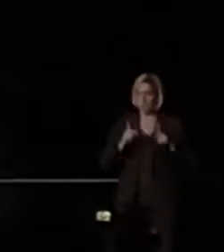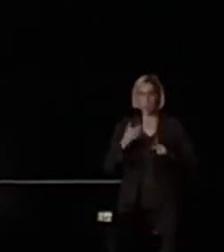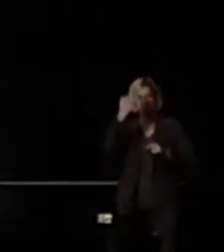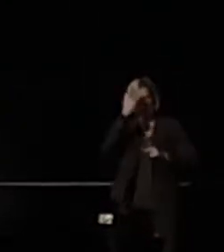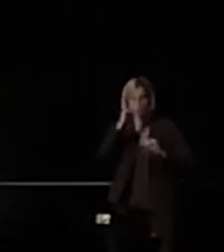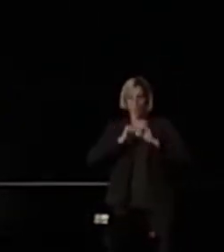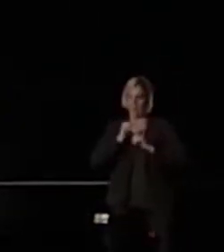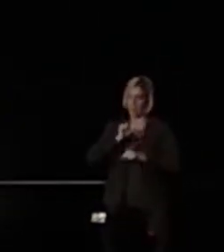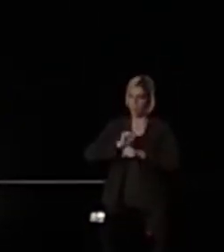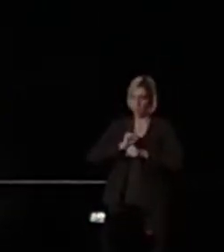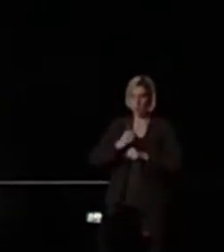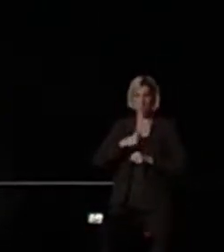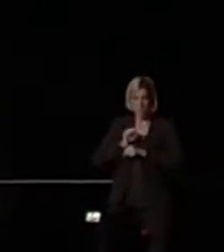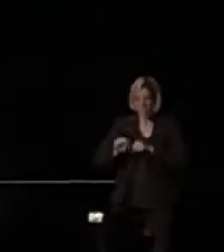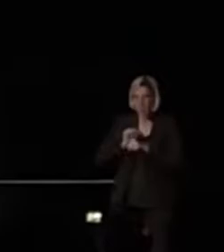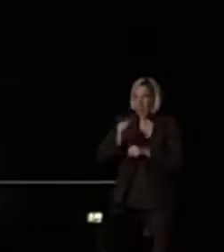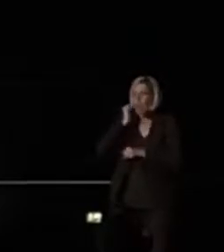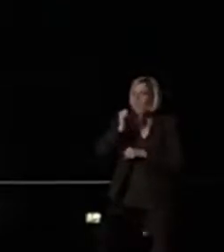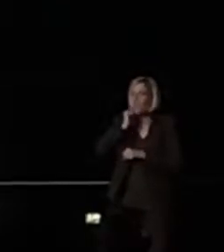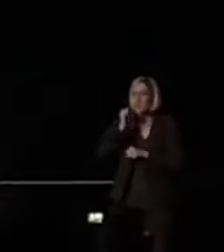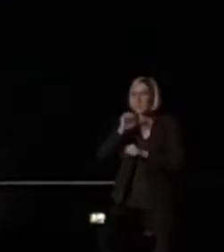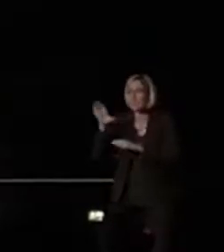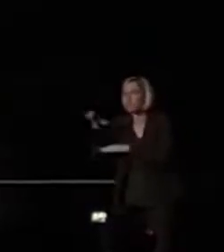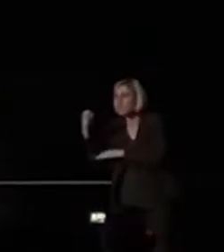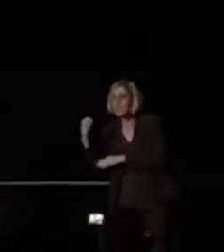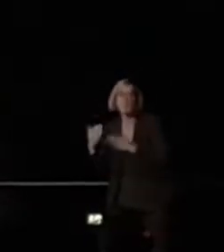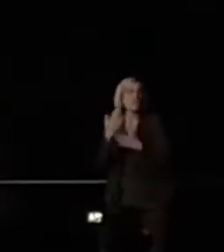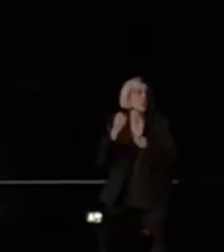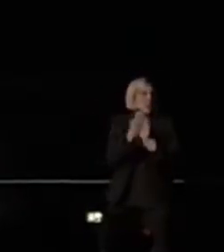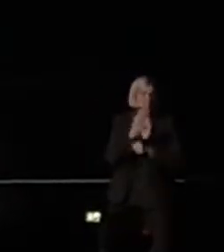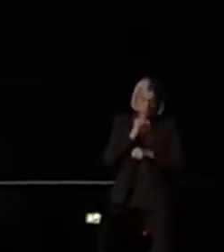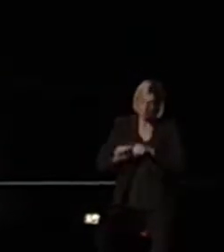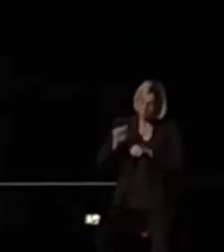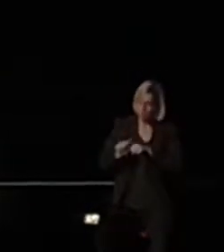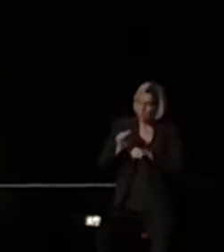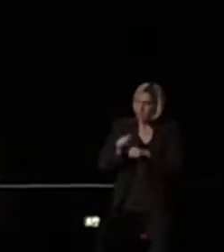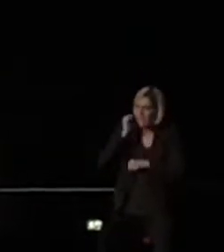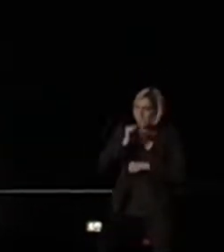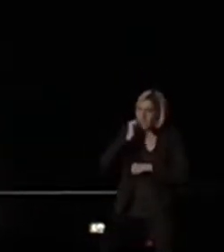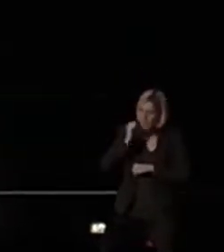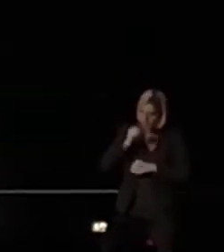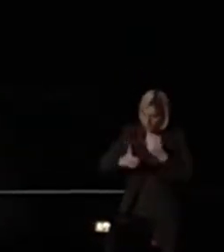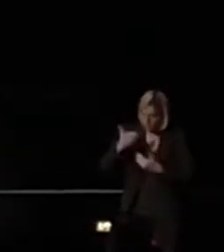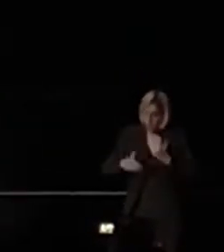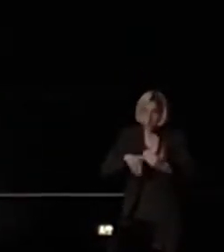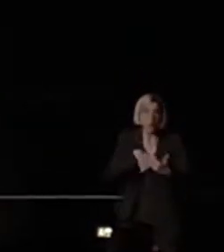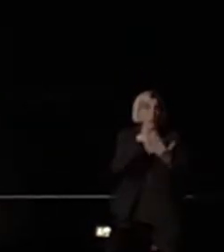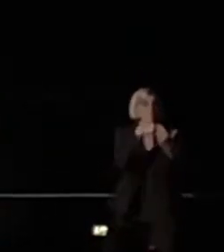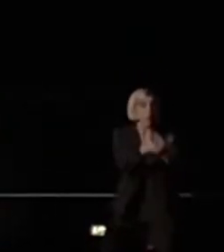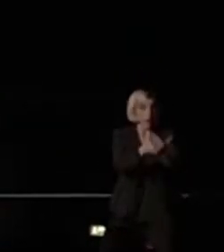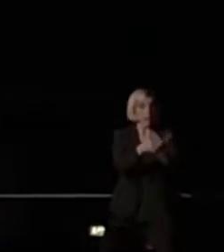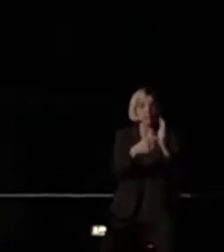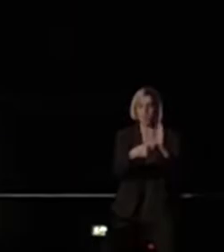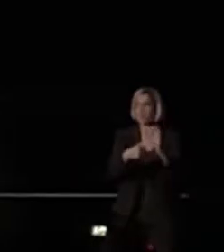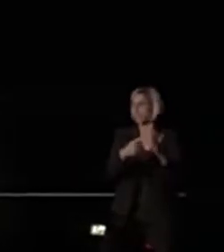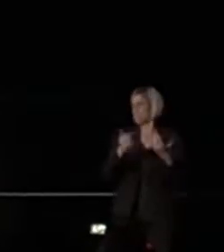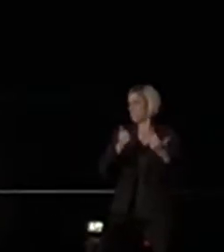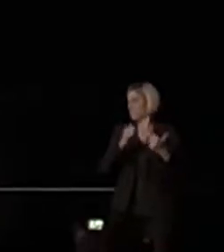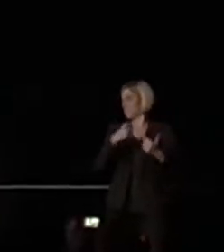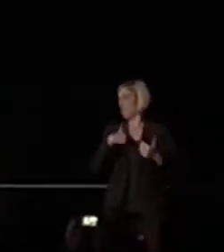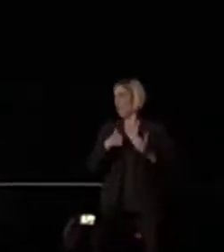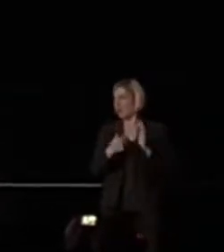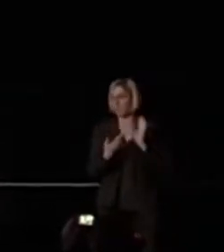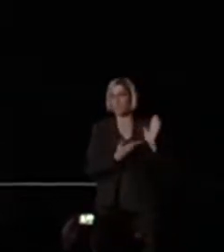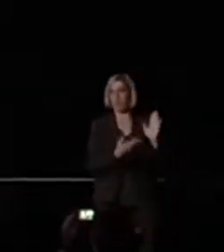day, Christmas Day, I worked New Year's Day, every single day, and got to the show, took a high school programmer with me, taught him how to play